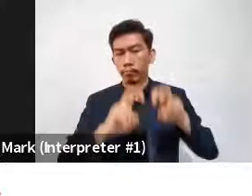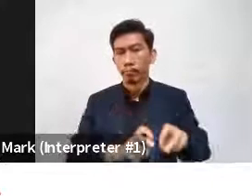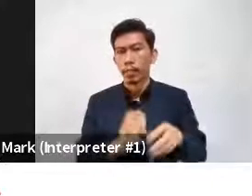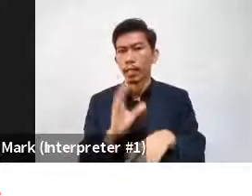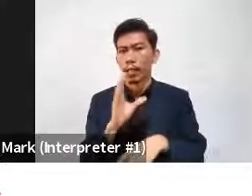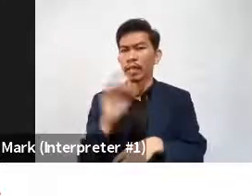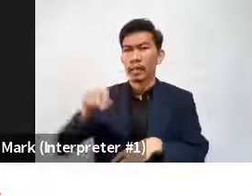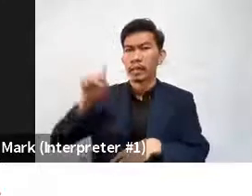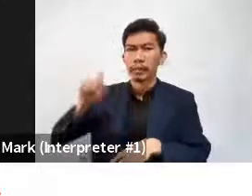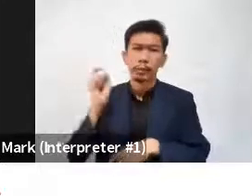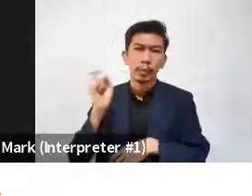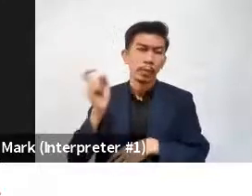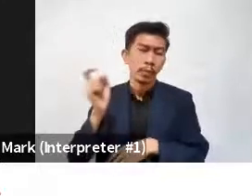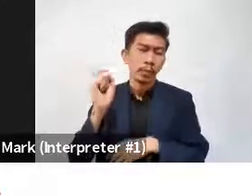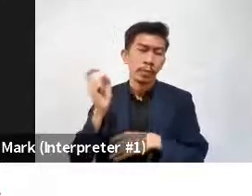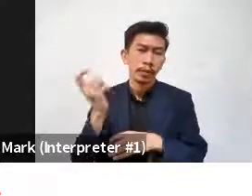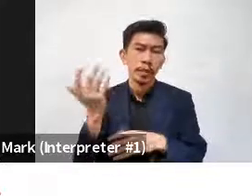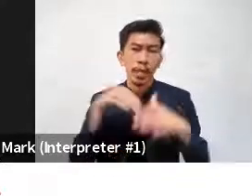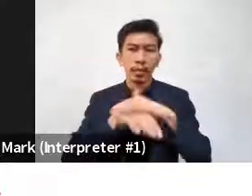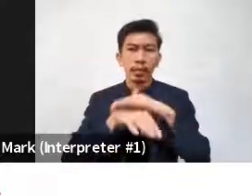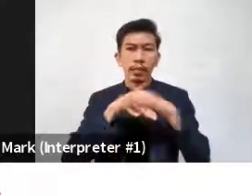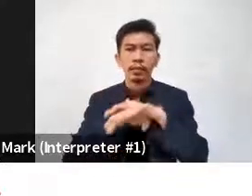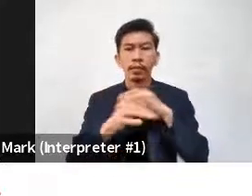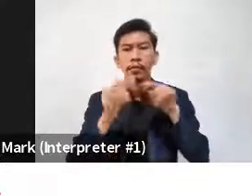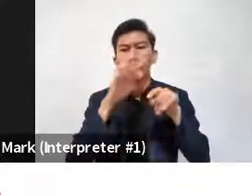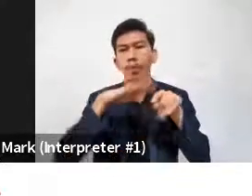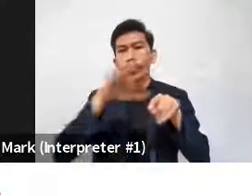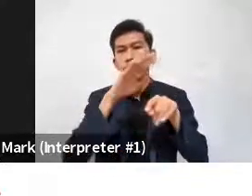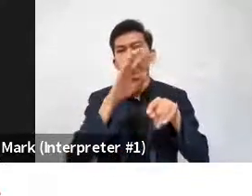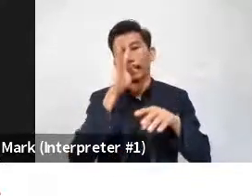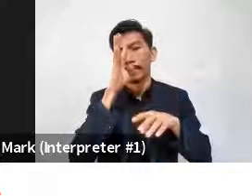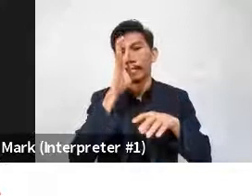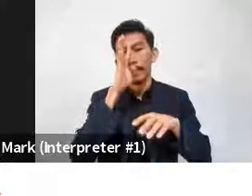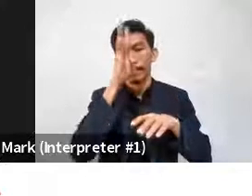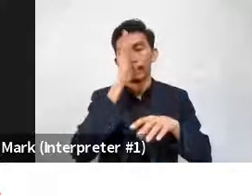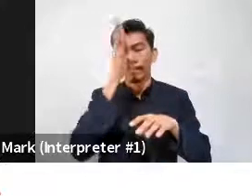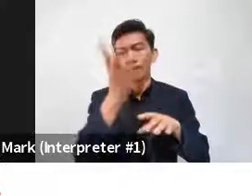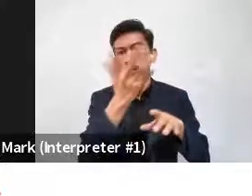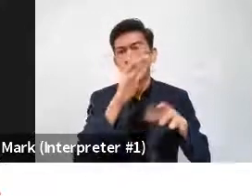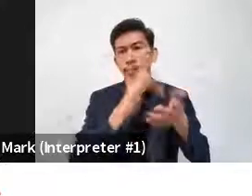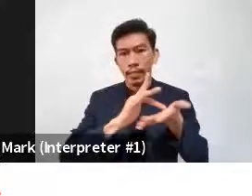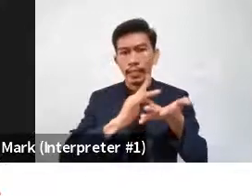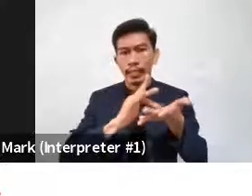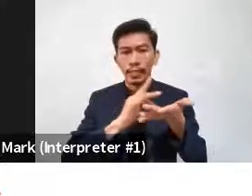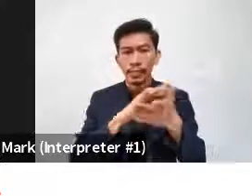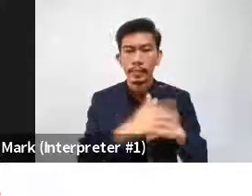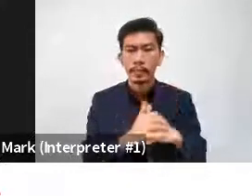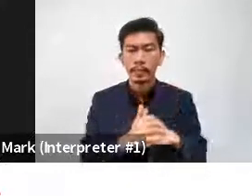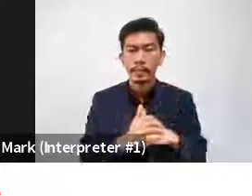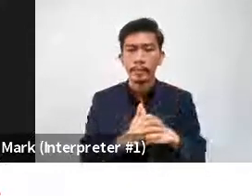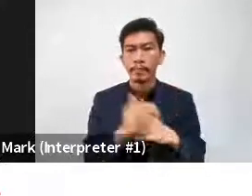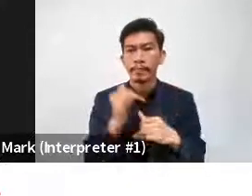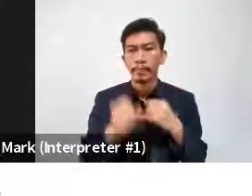track the access of our people to innovative medicines. And finally,